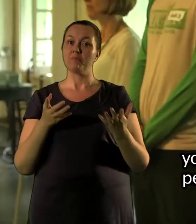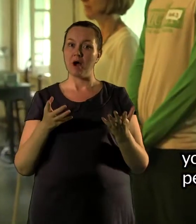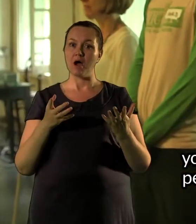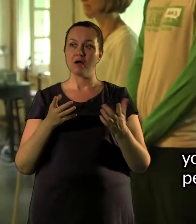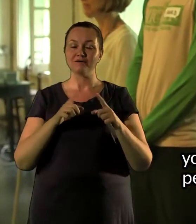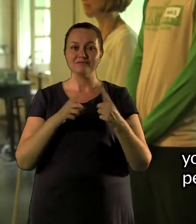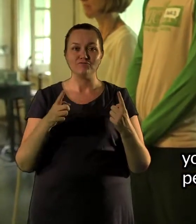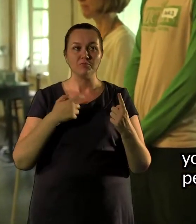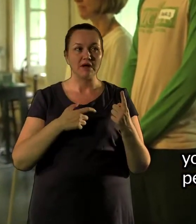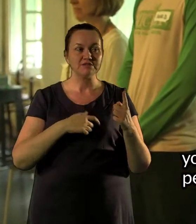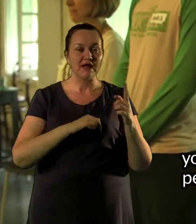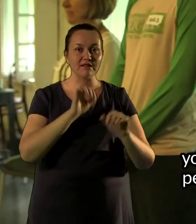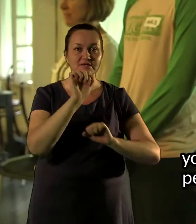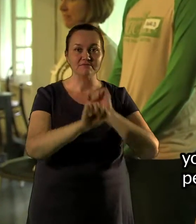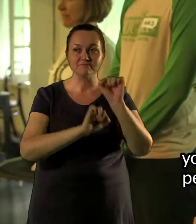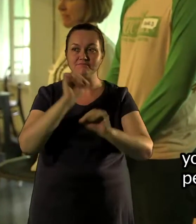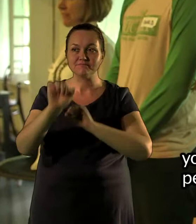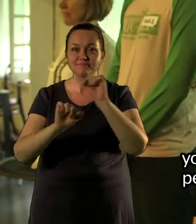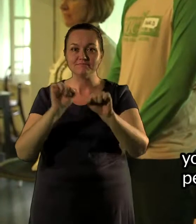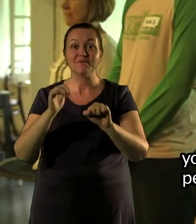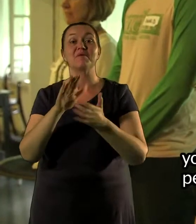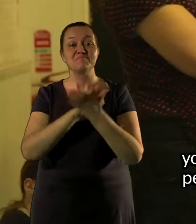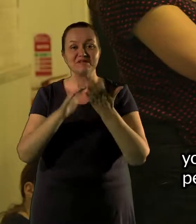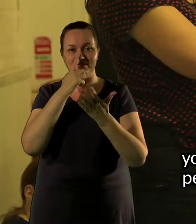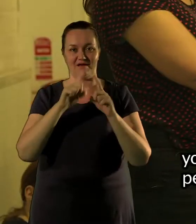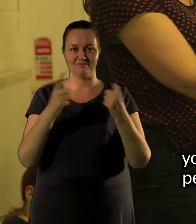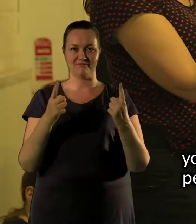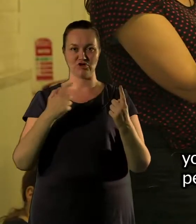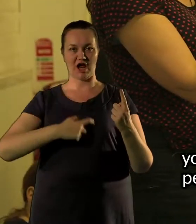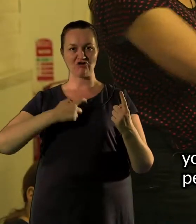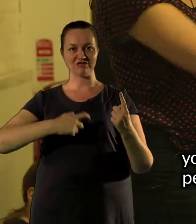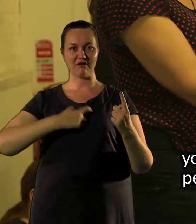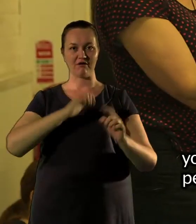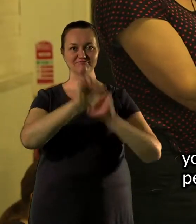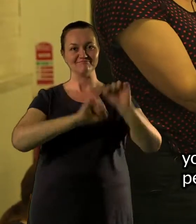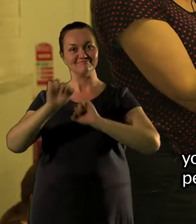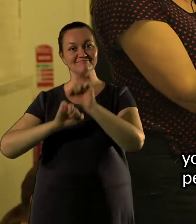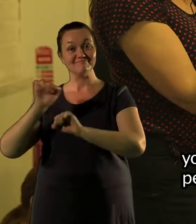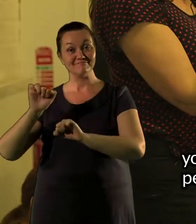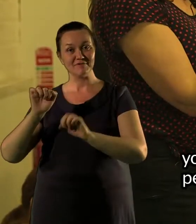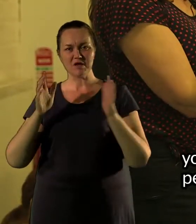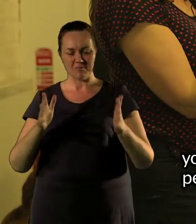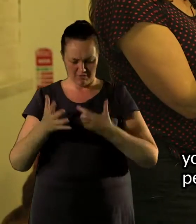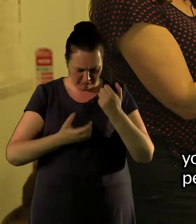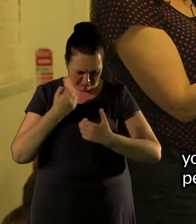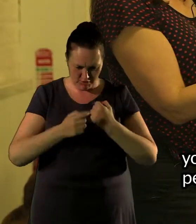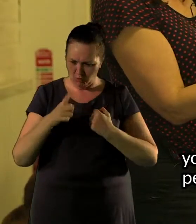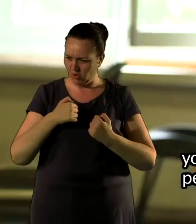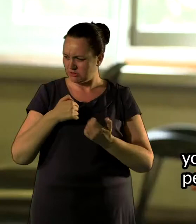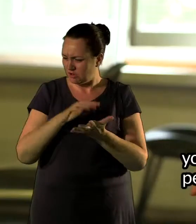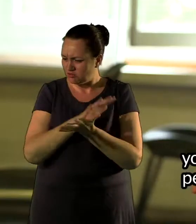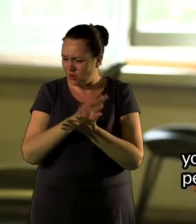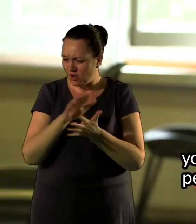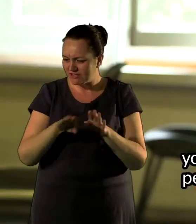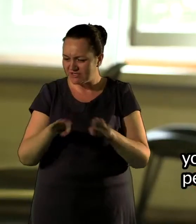character. I think the base is to find your personal pleasure on stage, and then